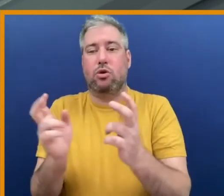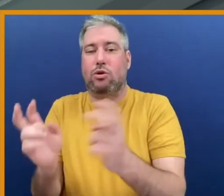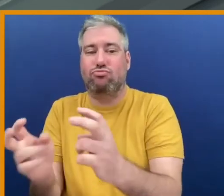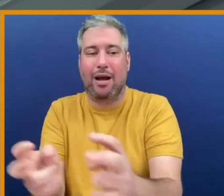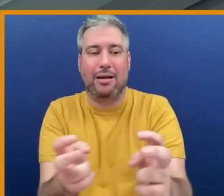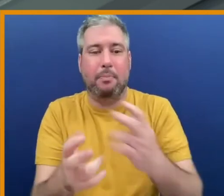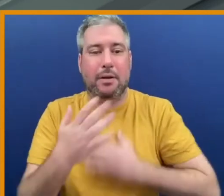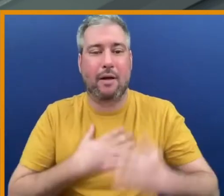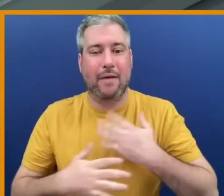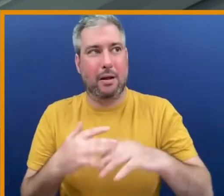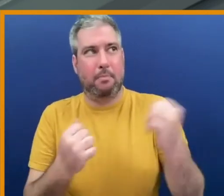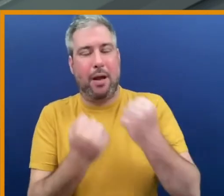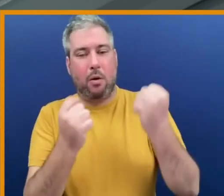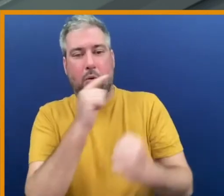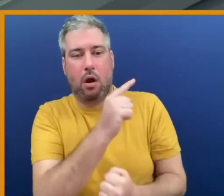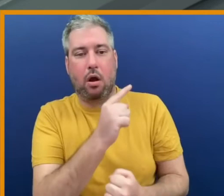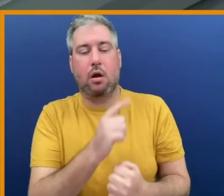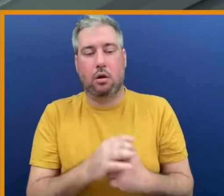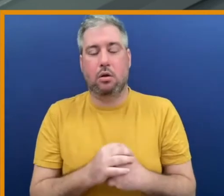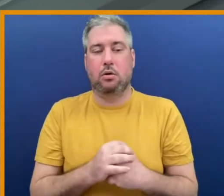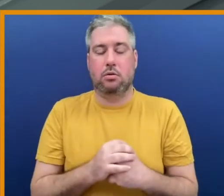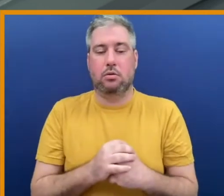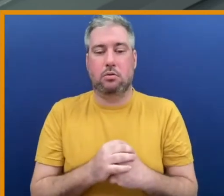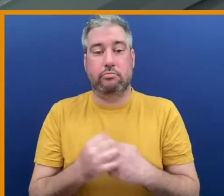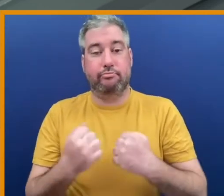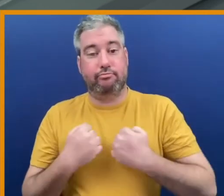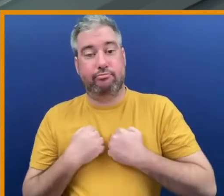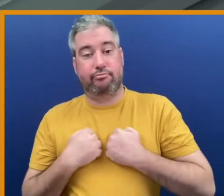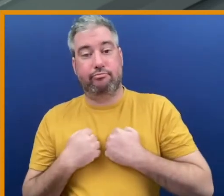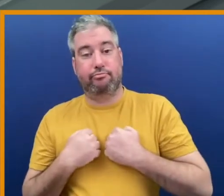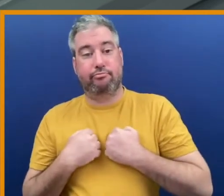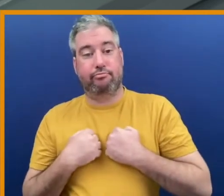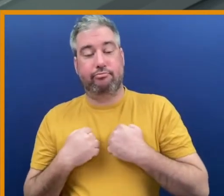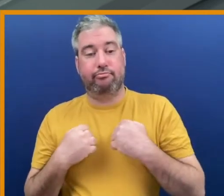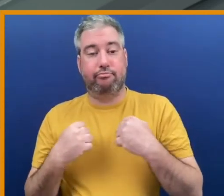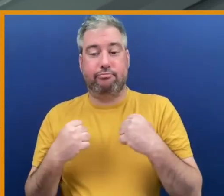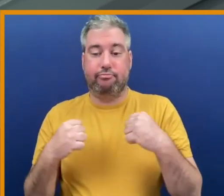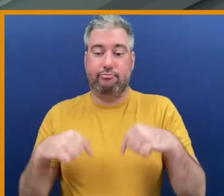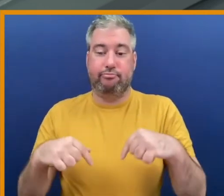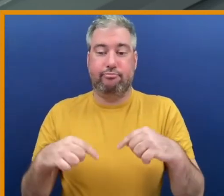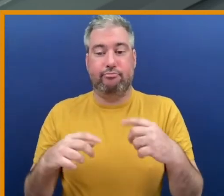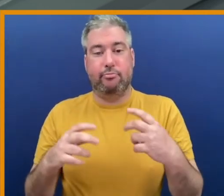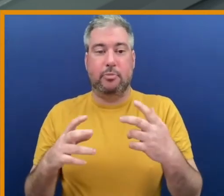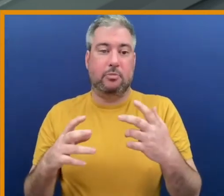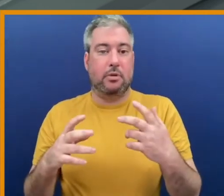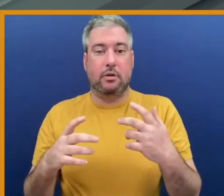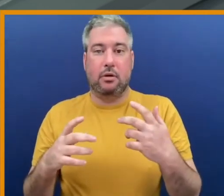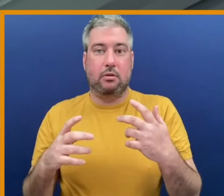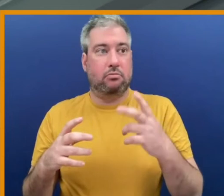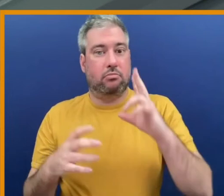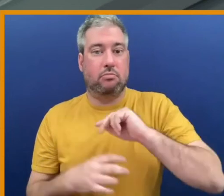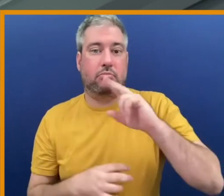articulate power, power as it is placed on paper that people are formally given, is fundamental to